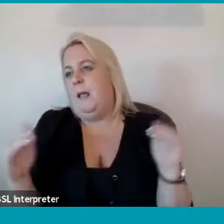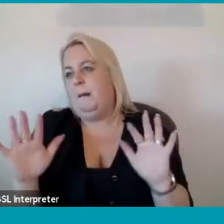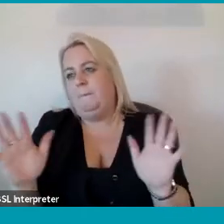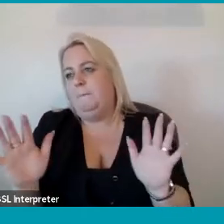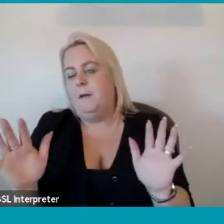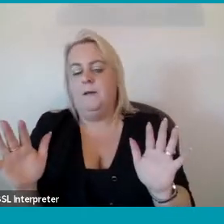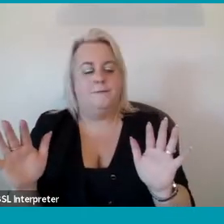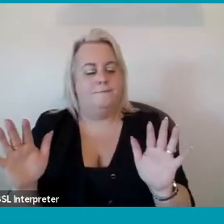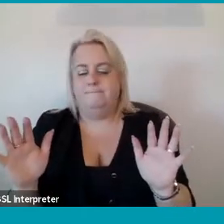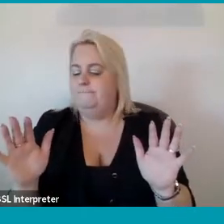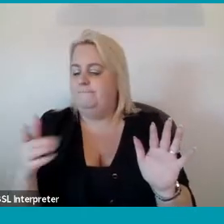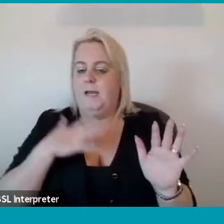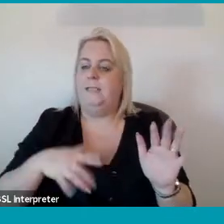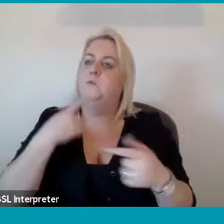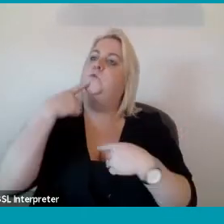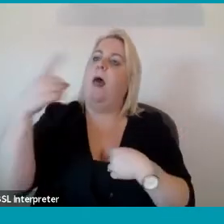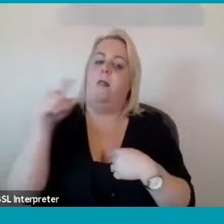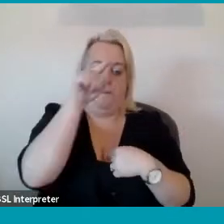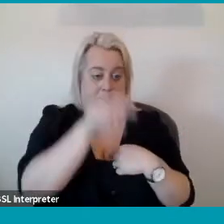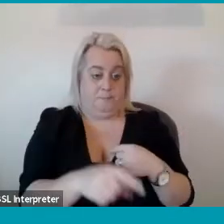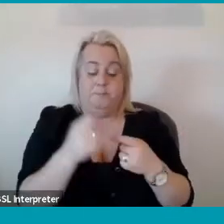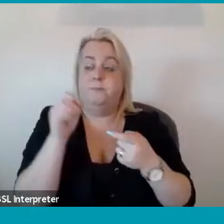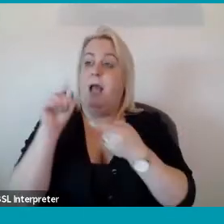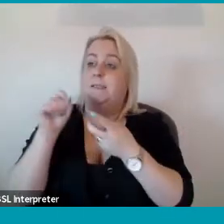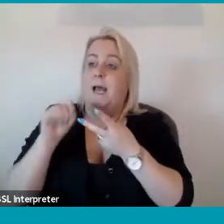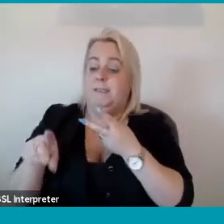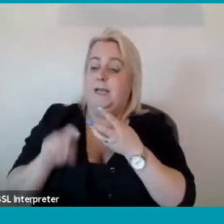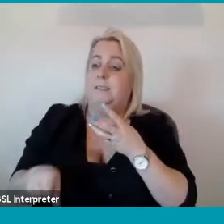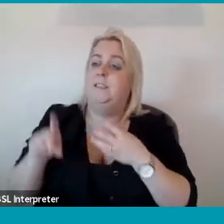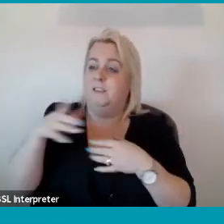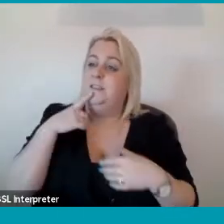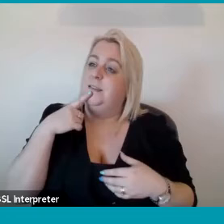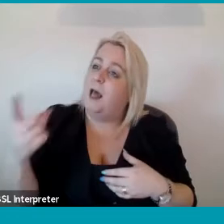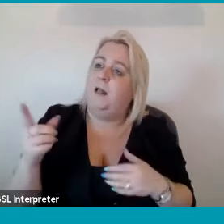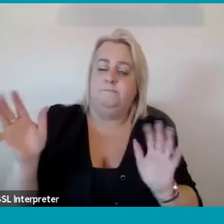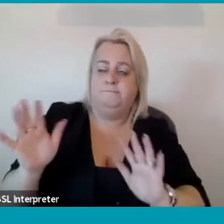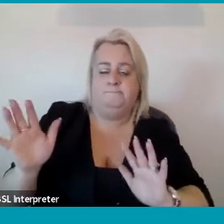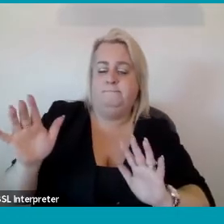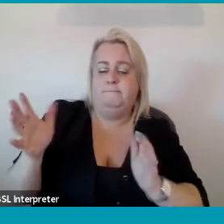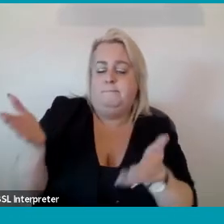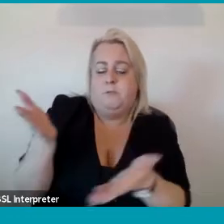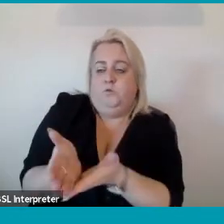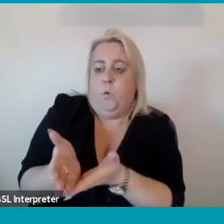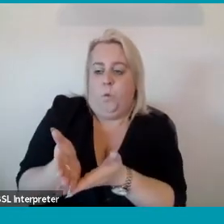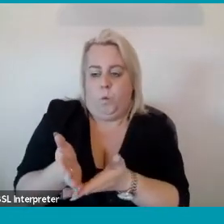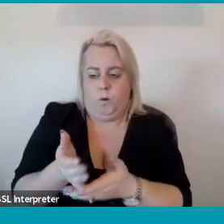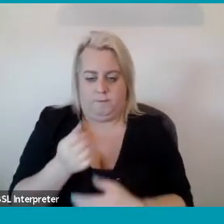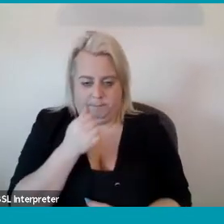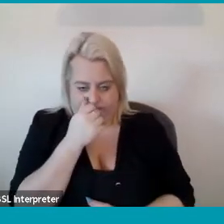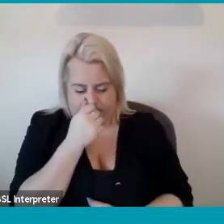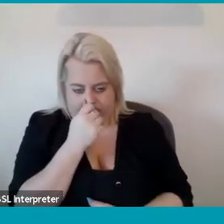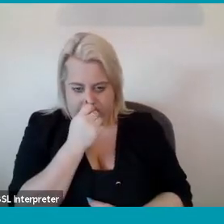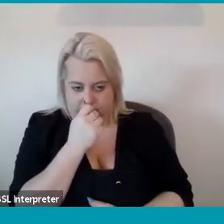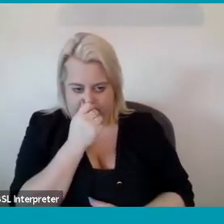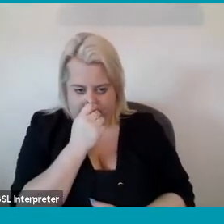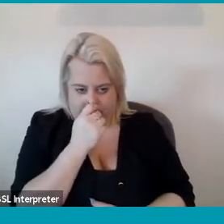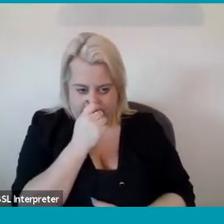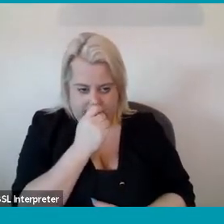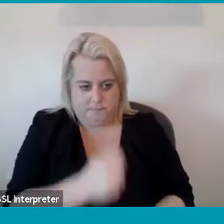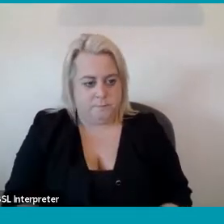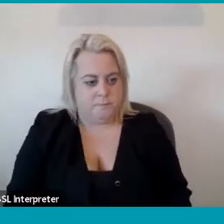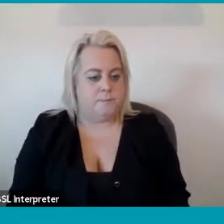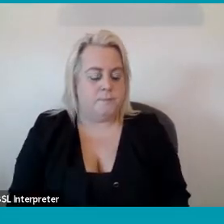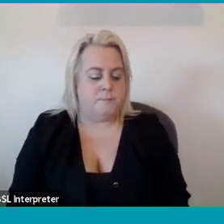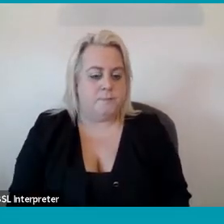people who aren't as productive. And so that certainly is a myth and doesn't bear out in practice. And then in